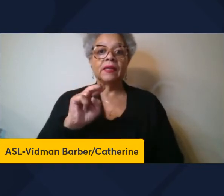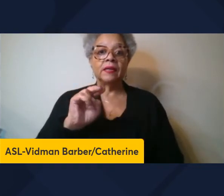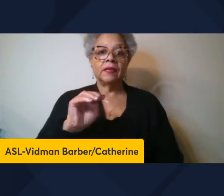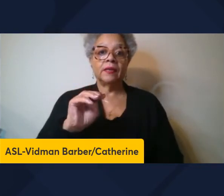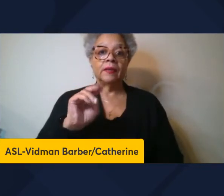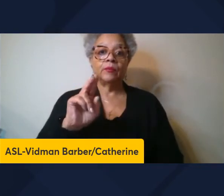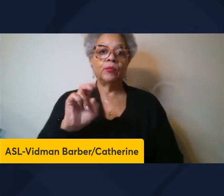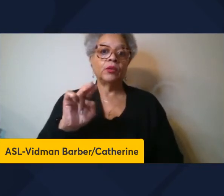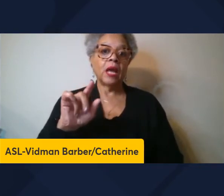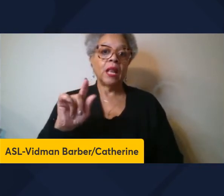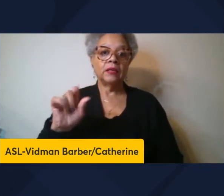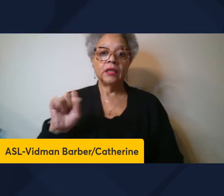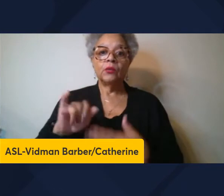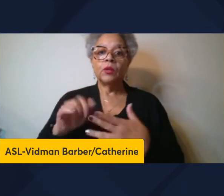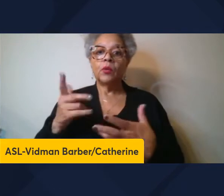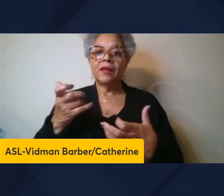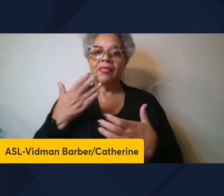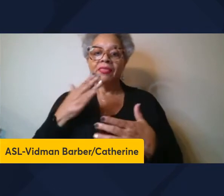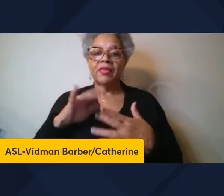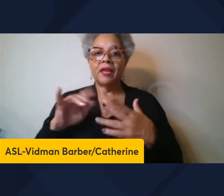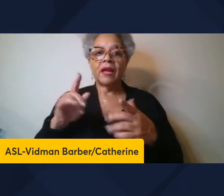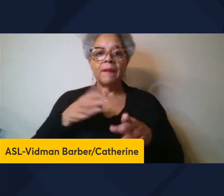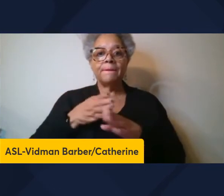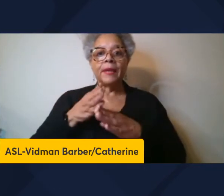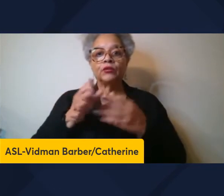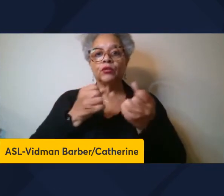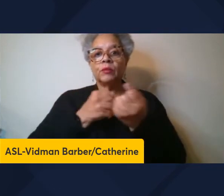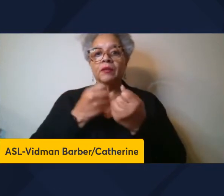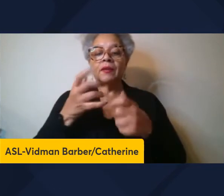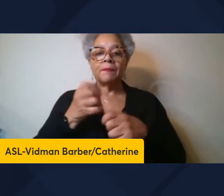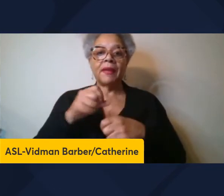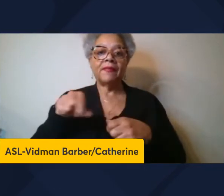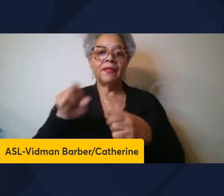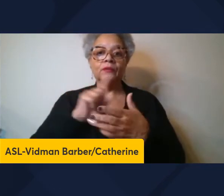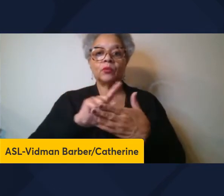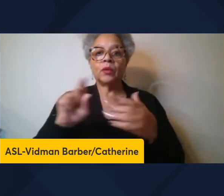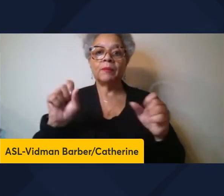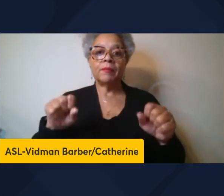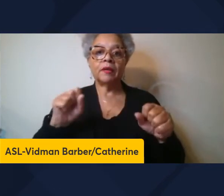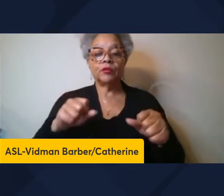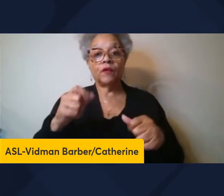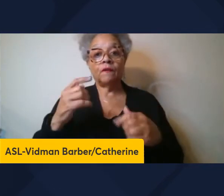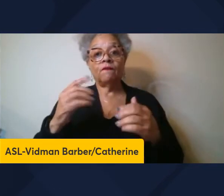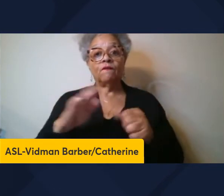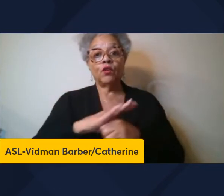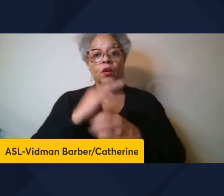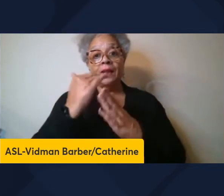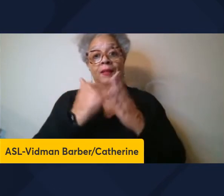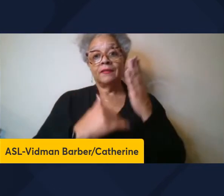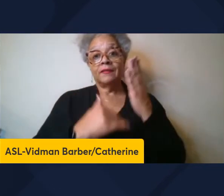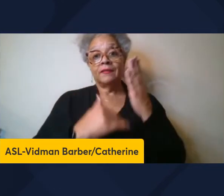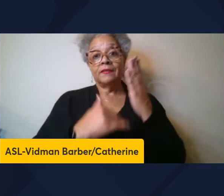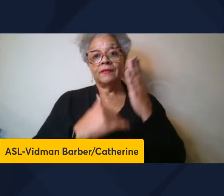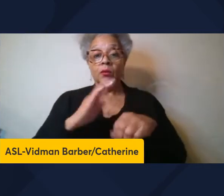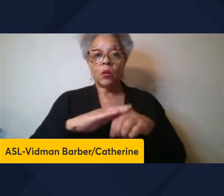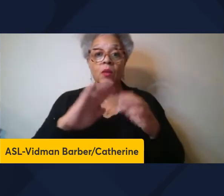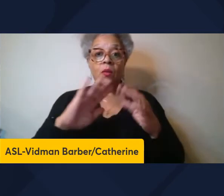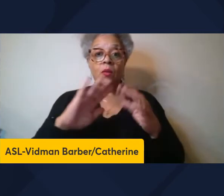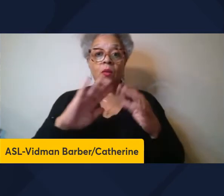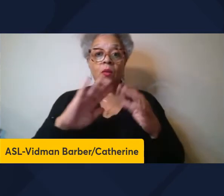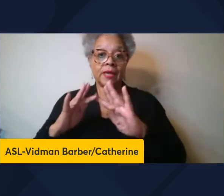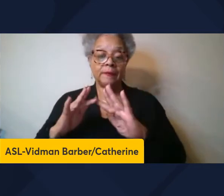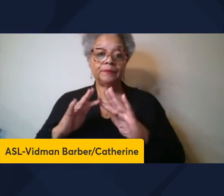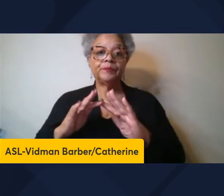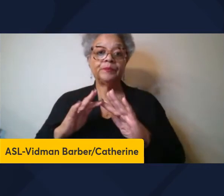major sponsors who have made this week possible. You can find our full list of sponsors on our website, and we will have